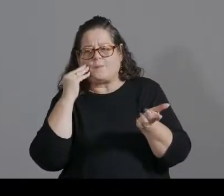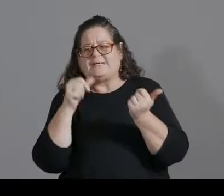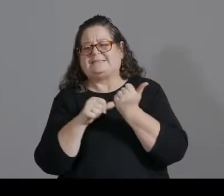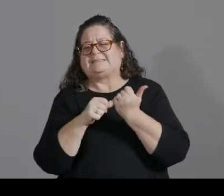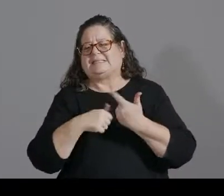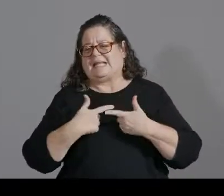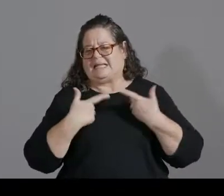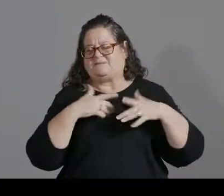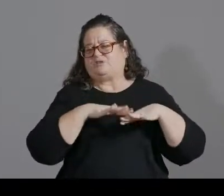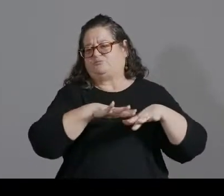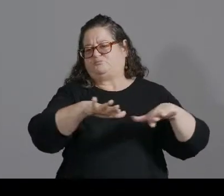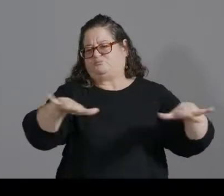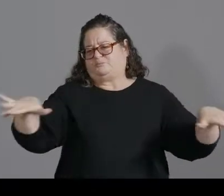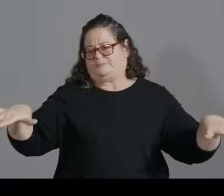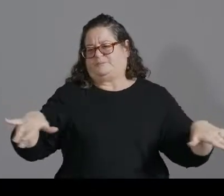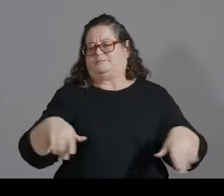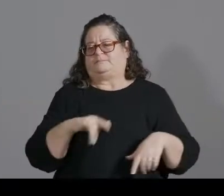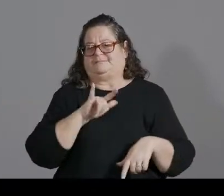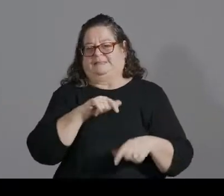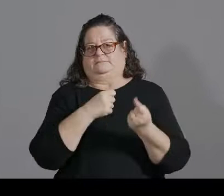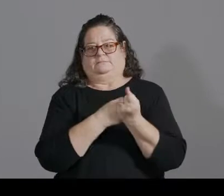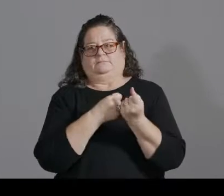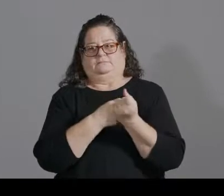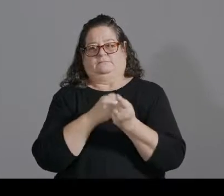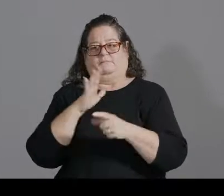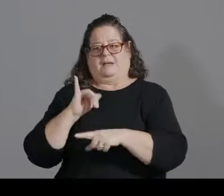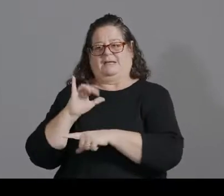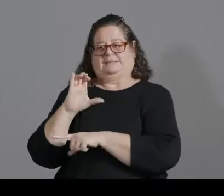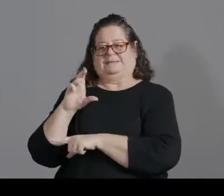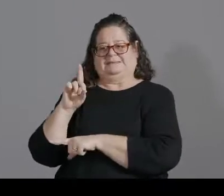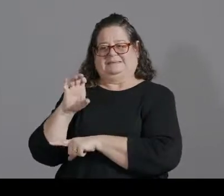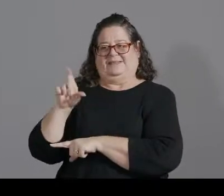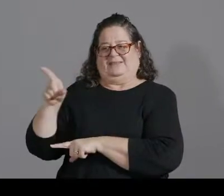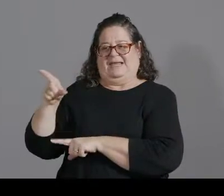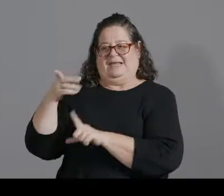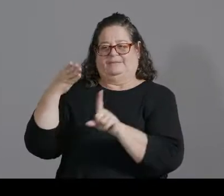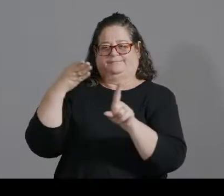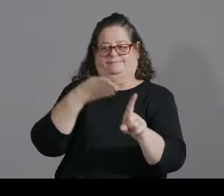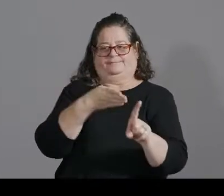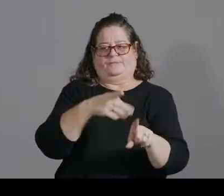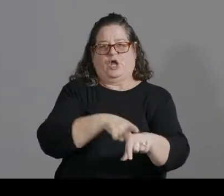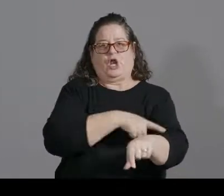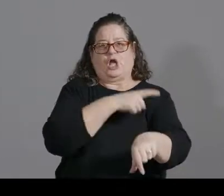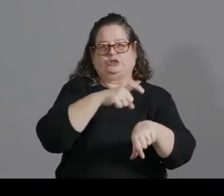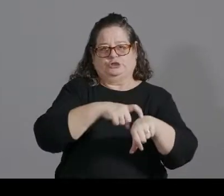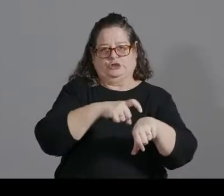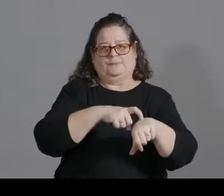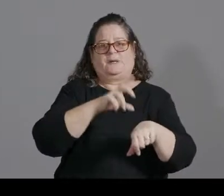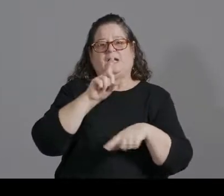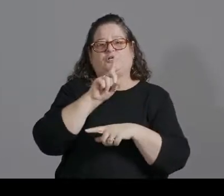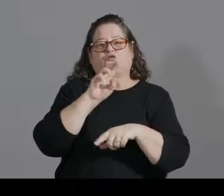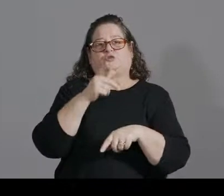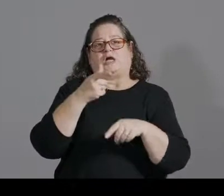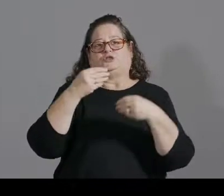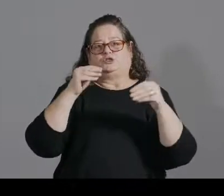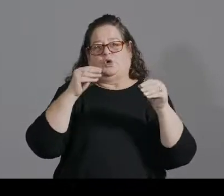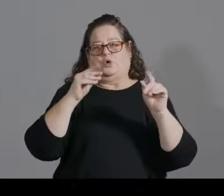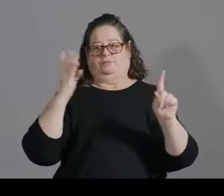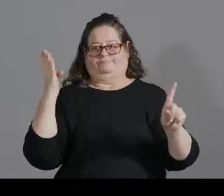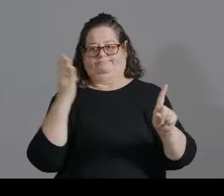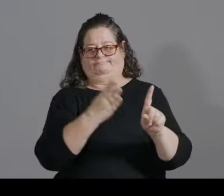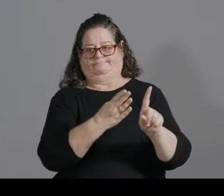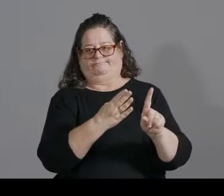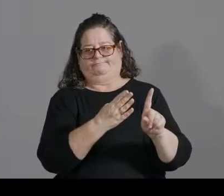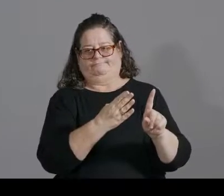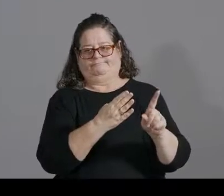our CDC long-term care pharmacy partnership program. So far, over 63,000 shots have